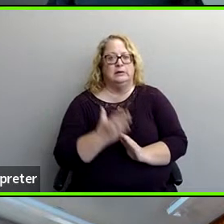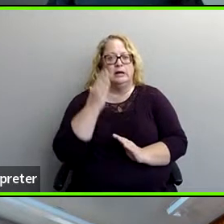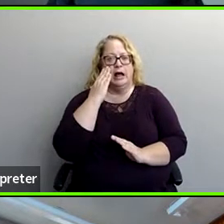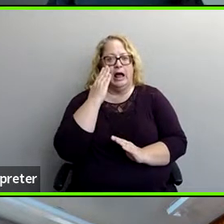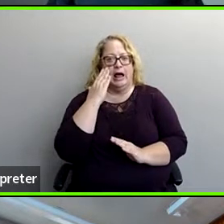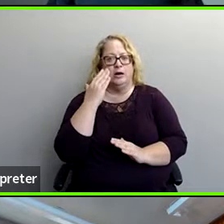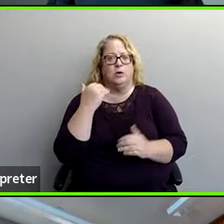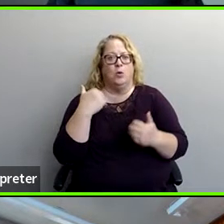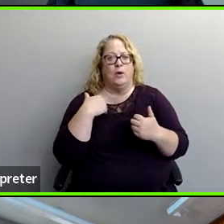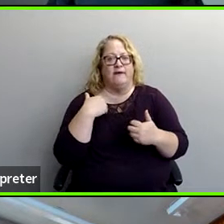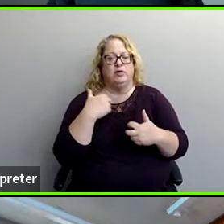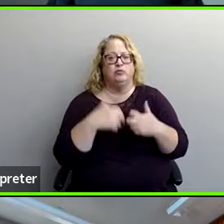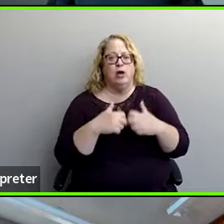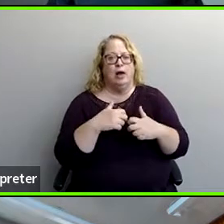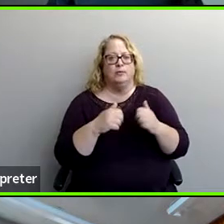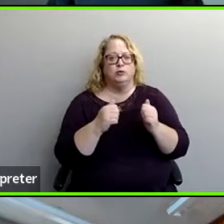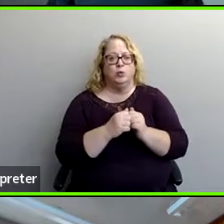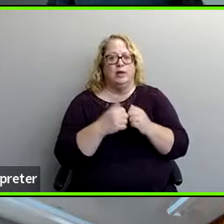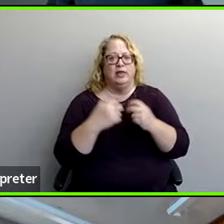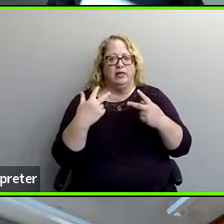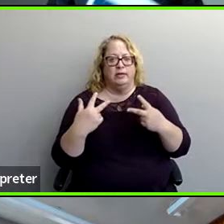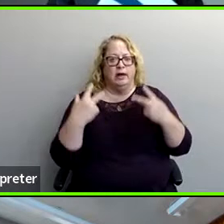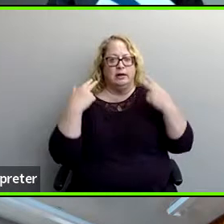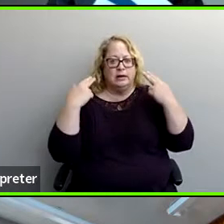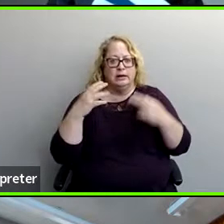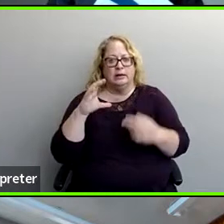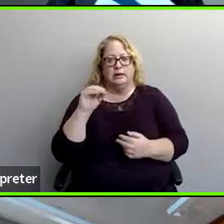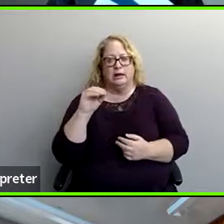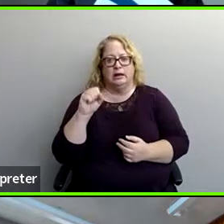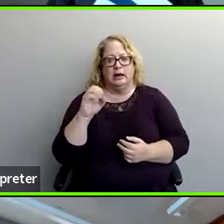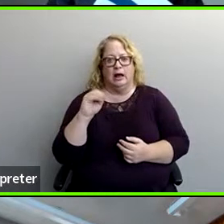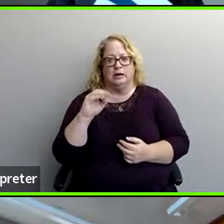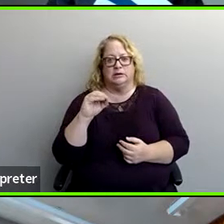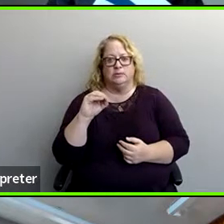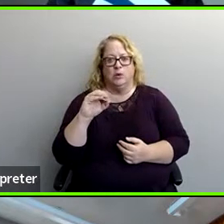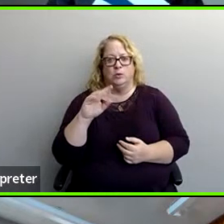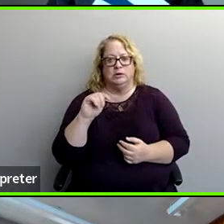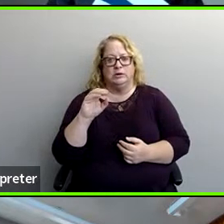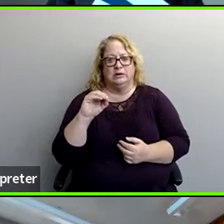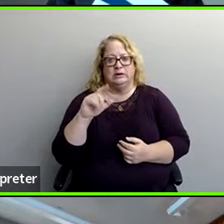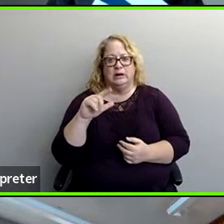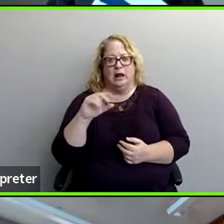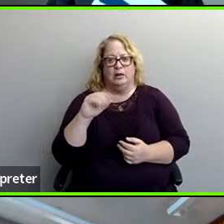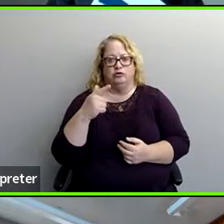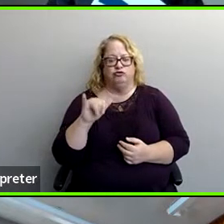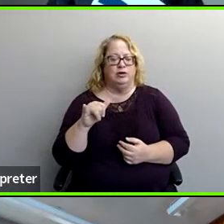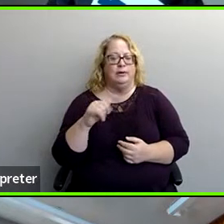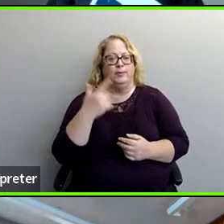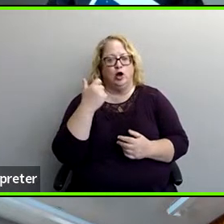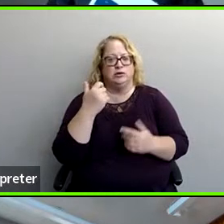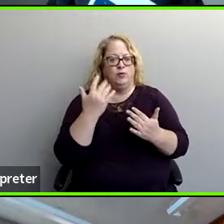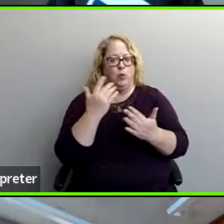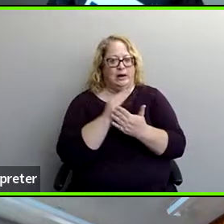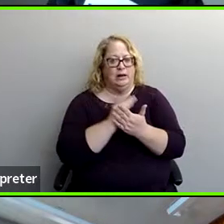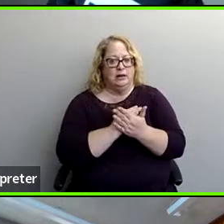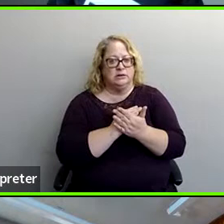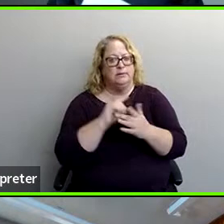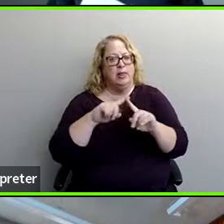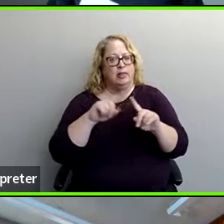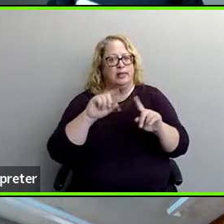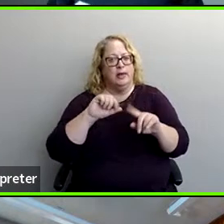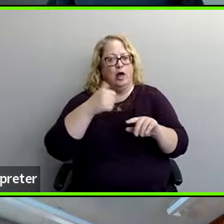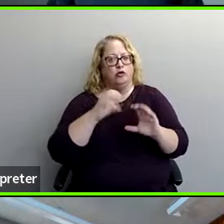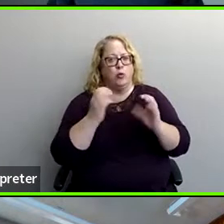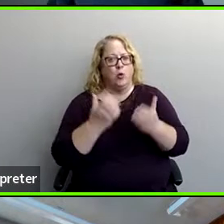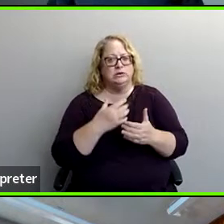far as cosmetology in reference to the waiting list. But in some of the rest of the courses, I'm interested in knowing how many kids